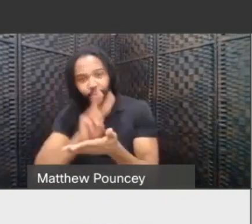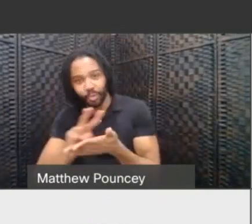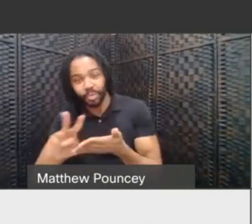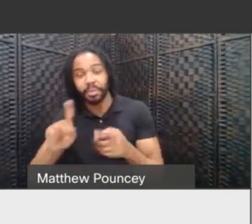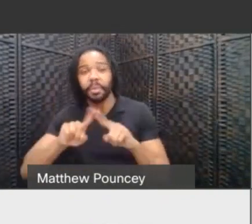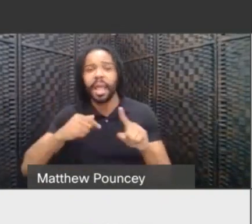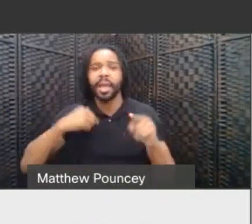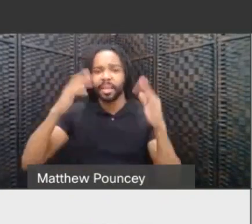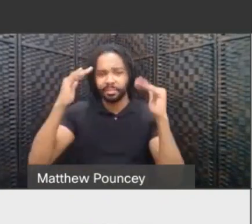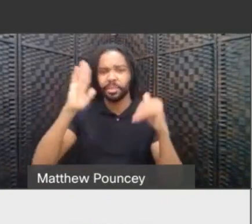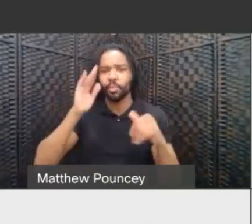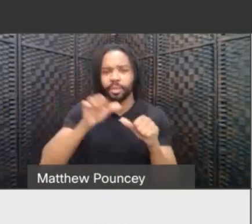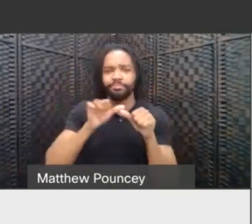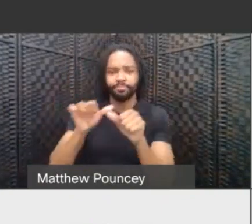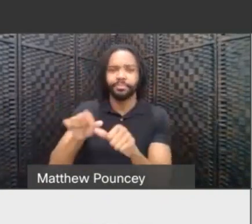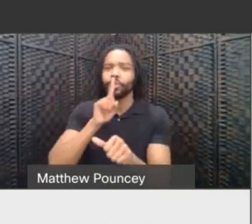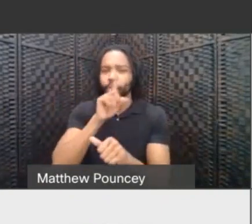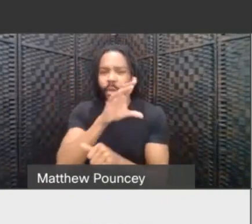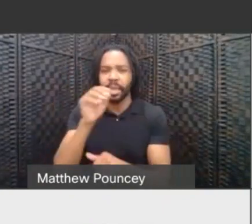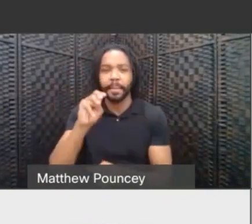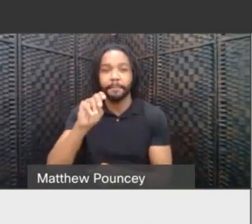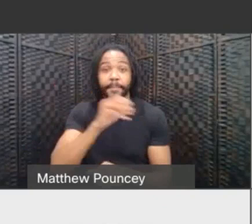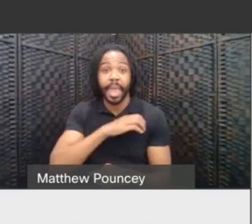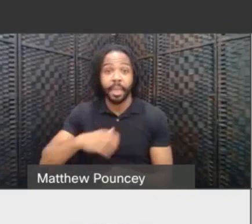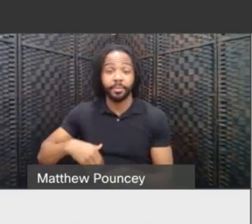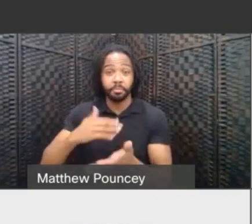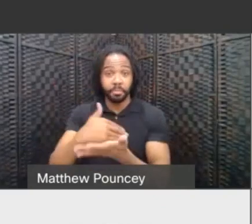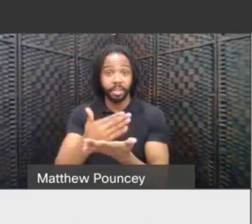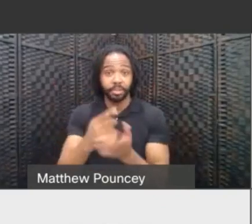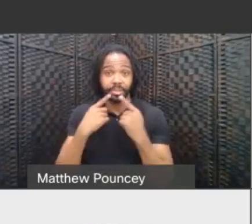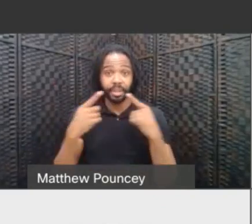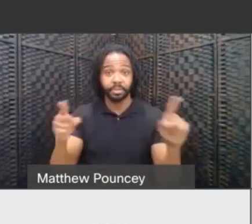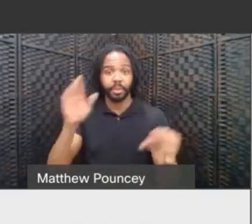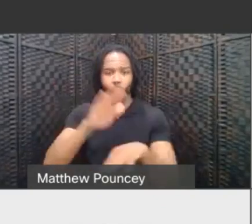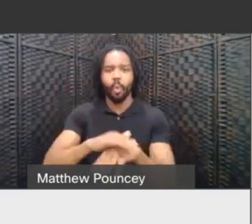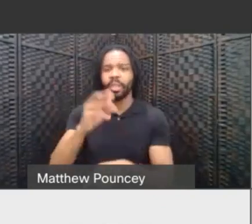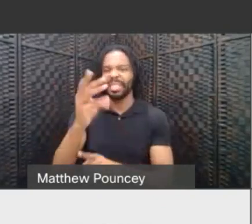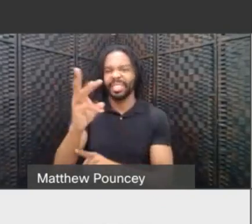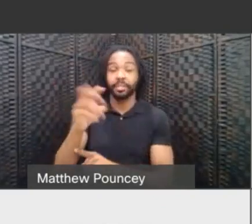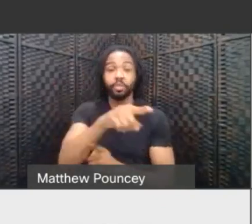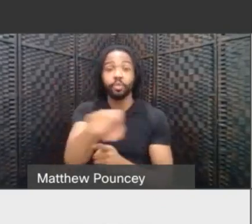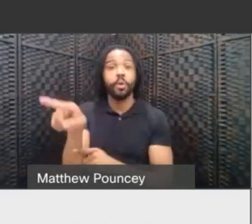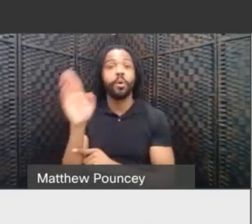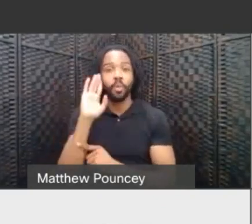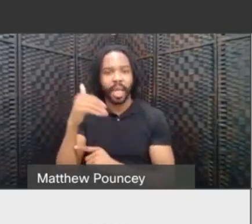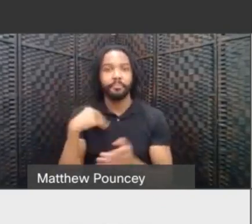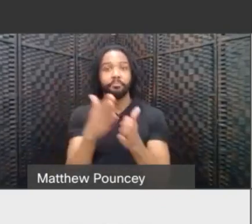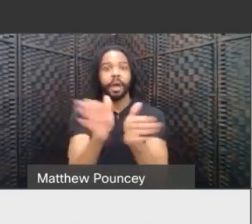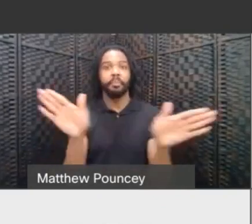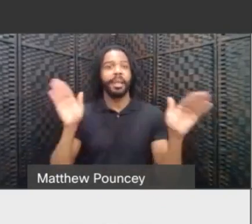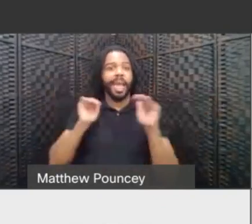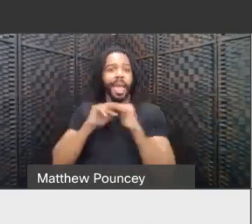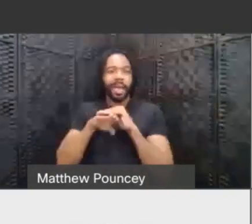be true, and that the mayor's budget will be out on the 16th. People will have public access to it, and we will be able to share